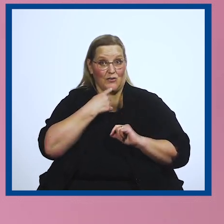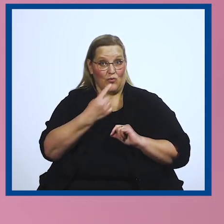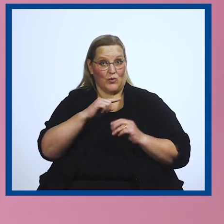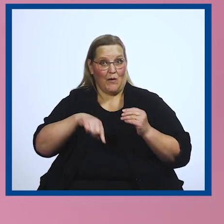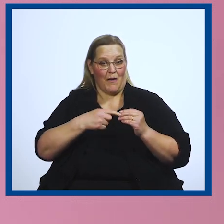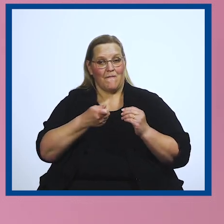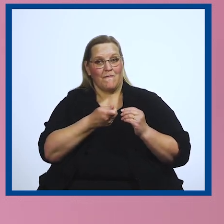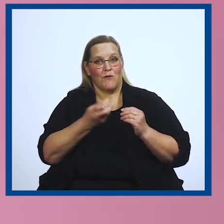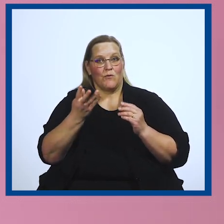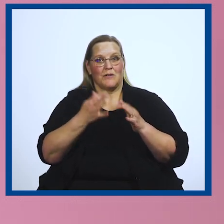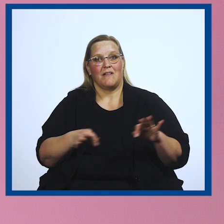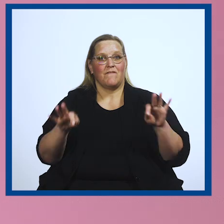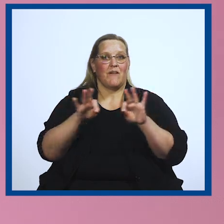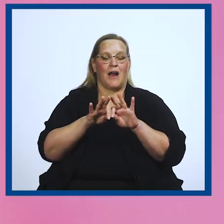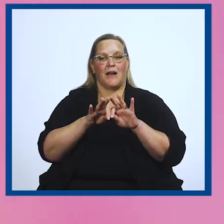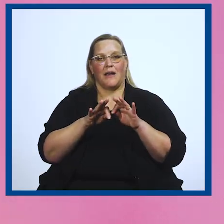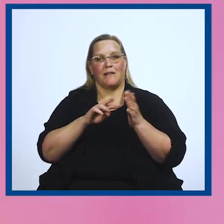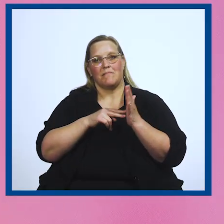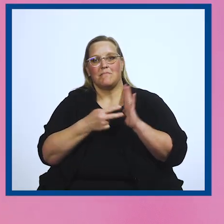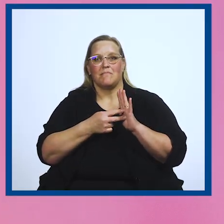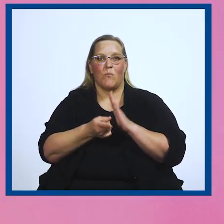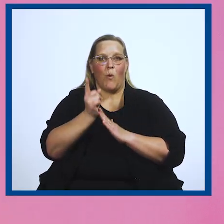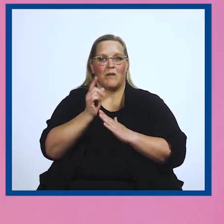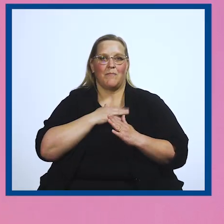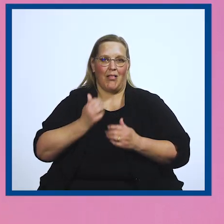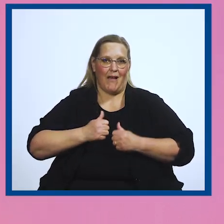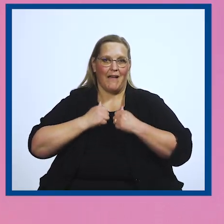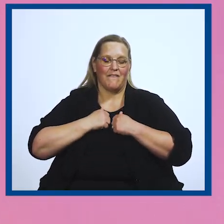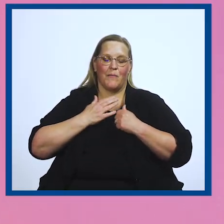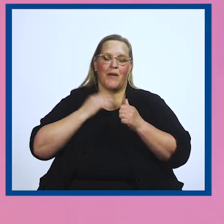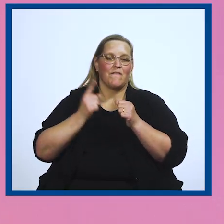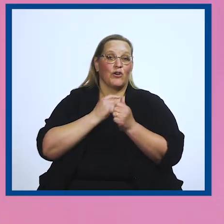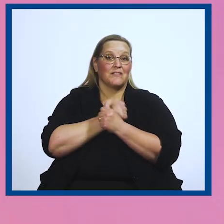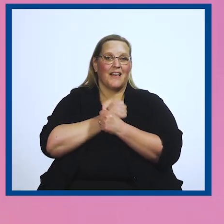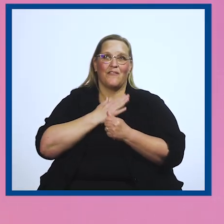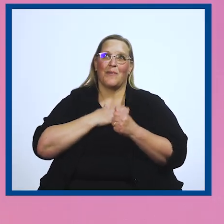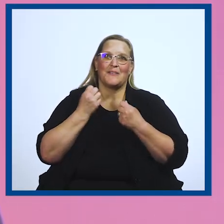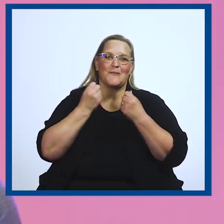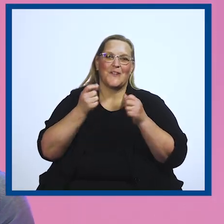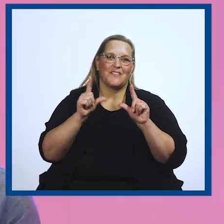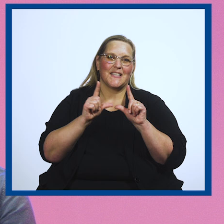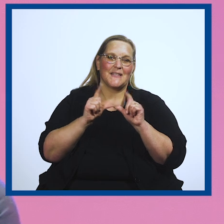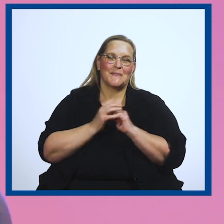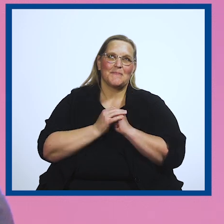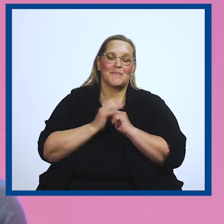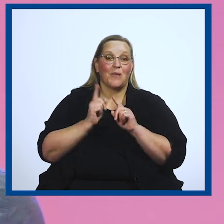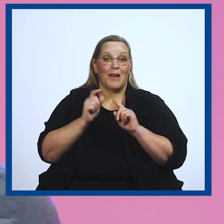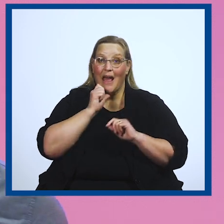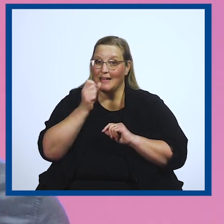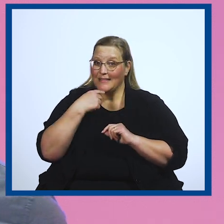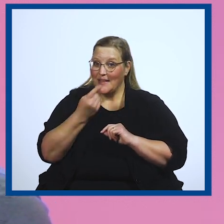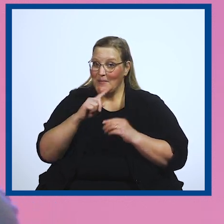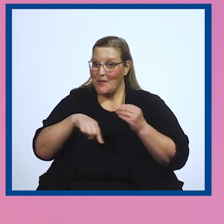few defining moments in my life, about my first love, about my driver's license. But I deliberately didn't tell